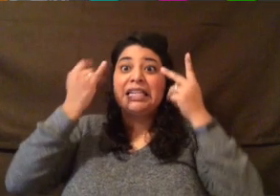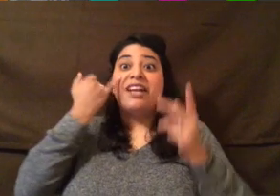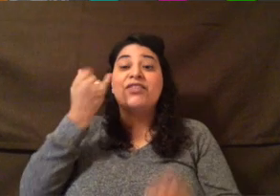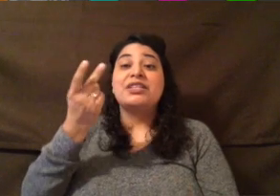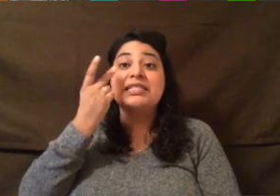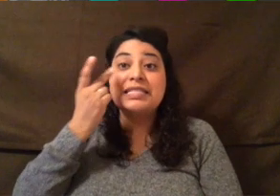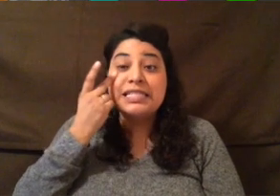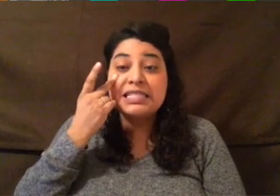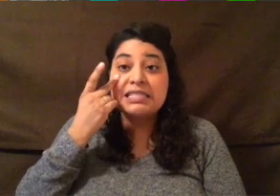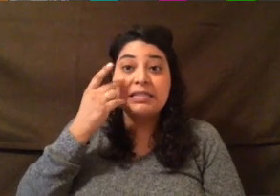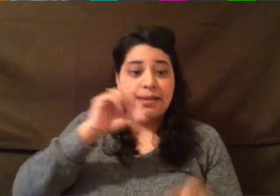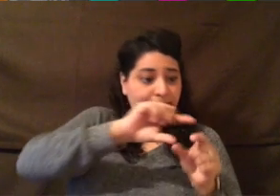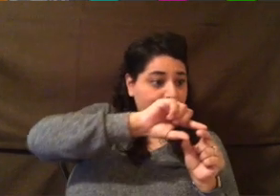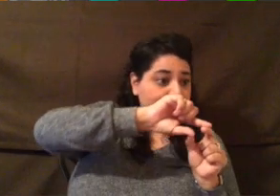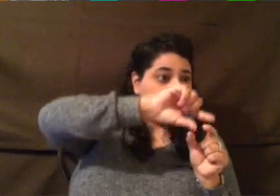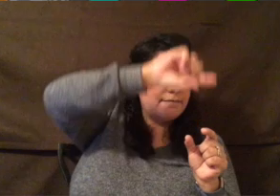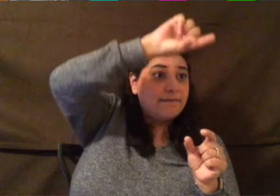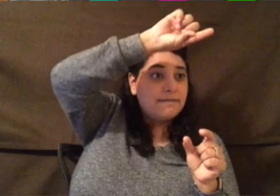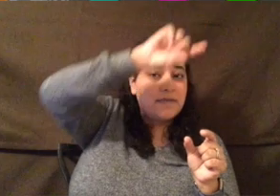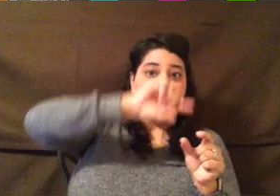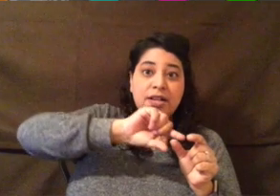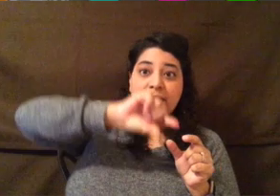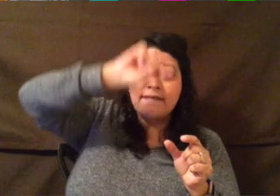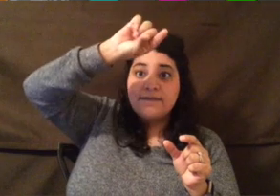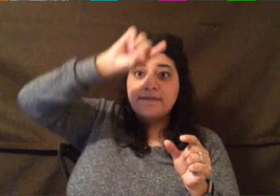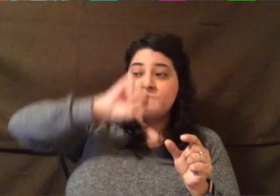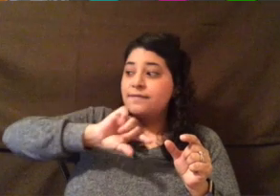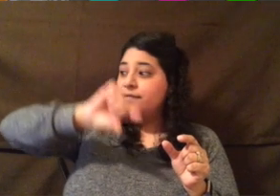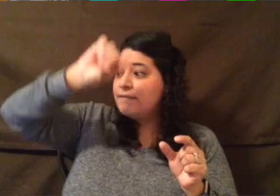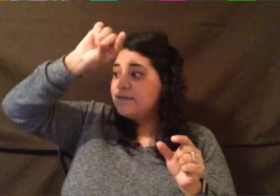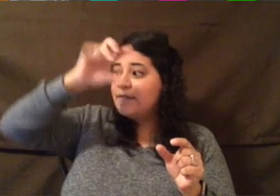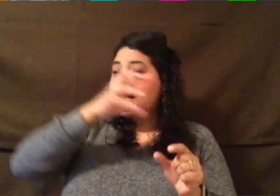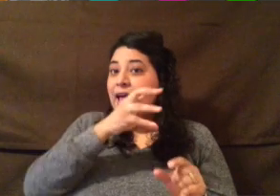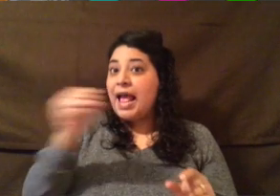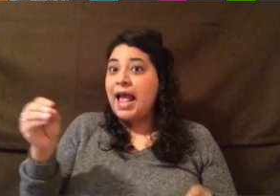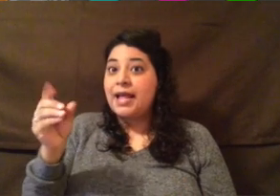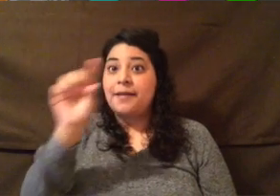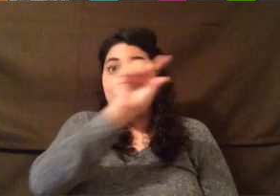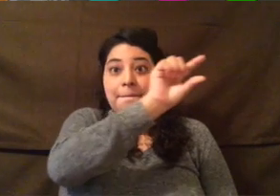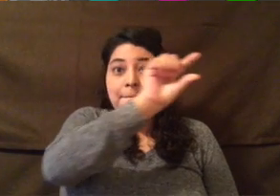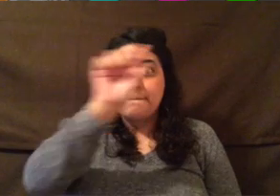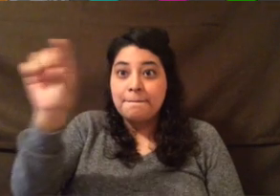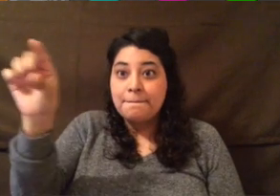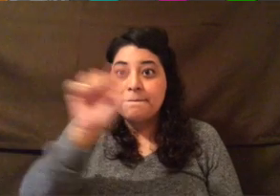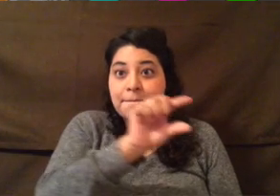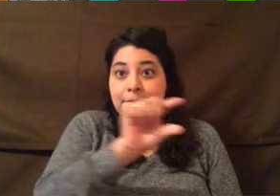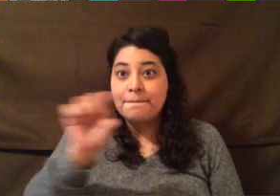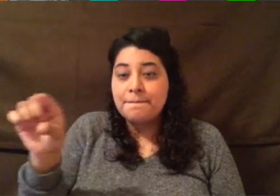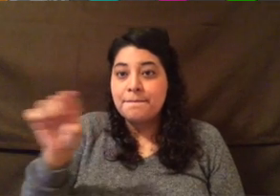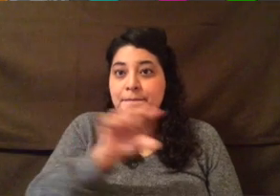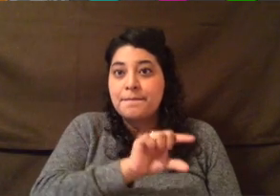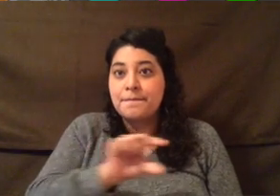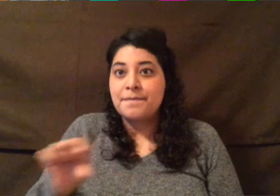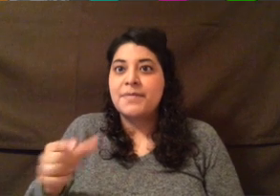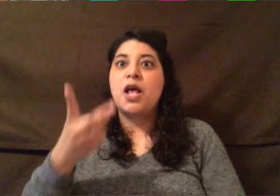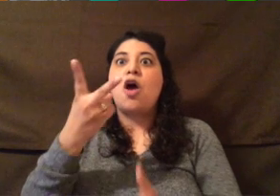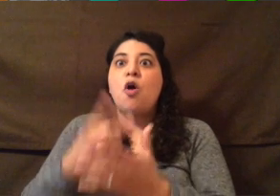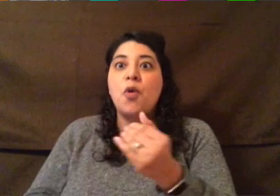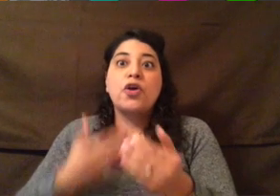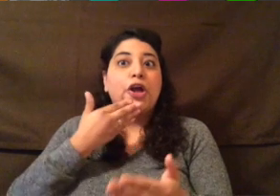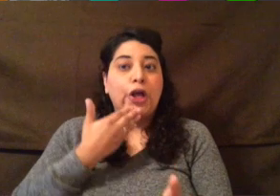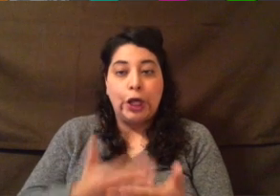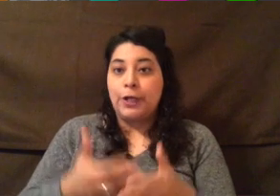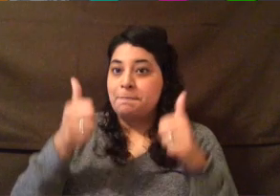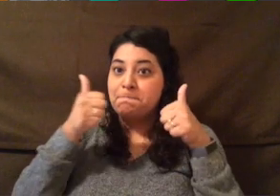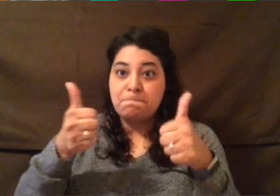a vertical bar graph and a horizontal bar graph. Both of these are good, okay? Both of